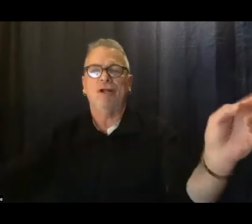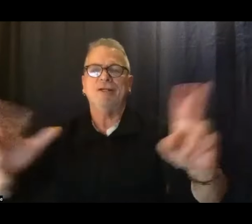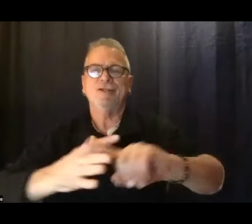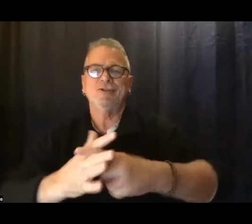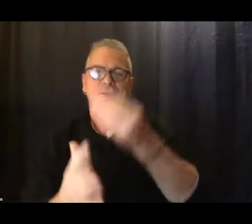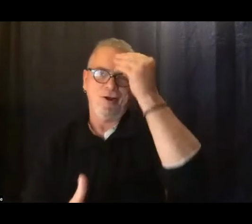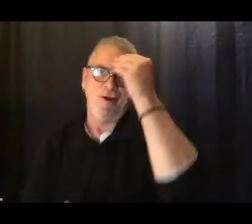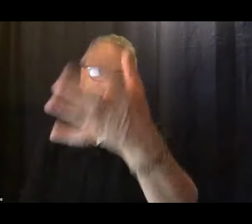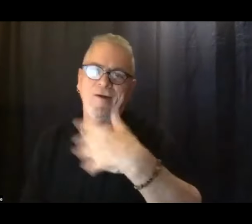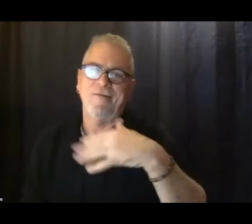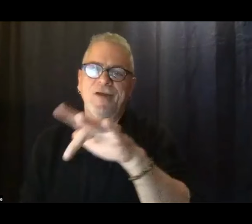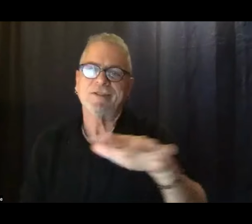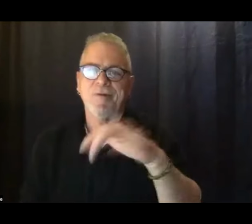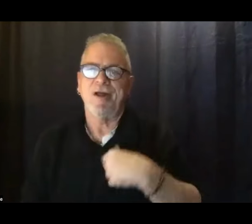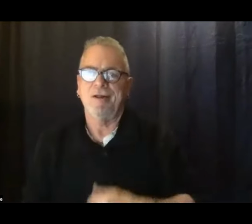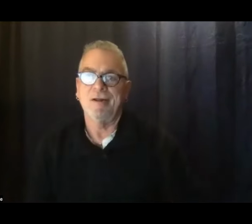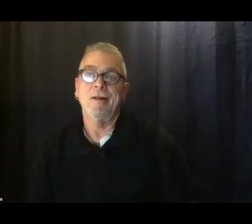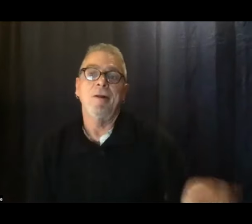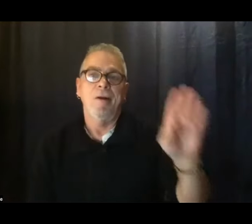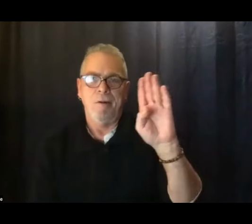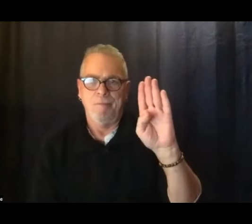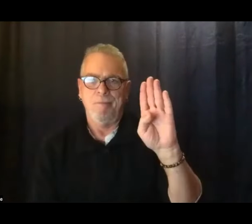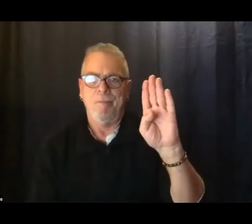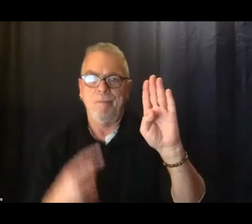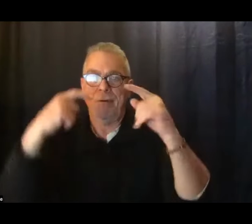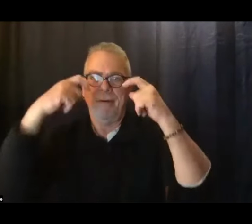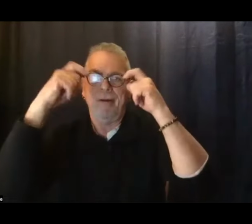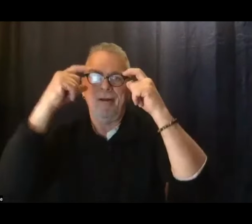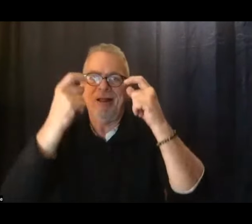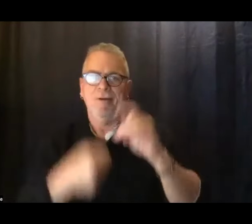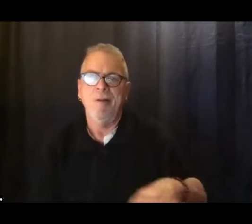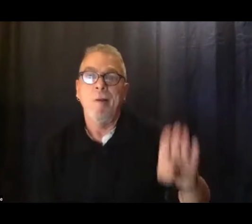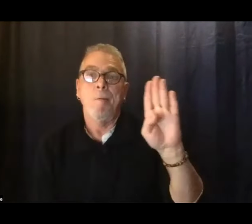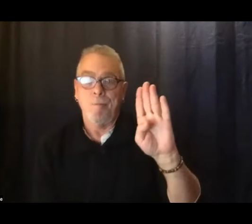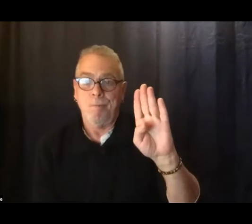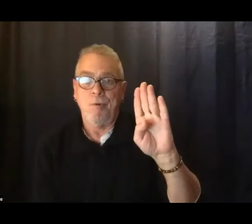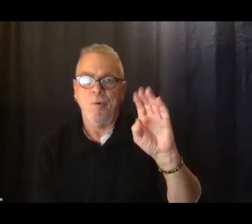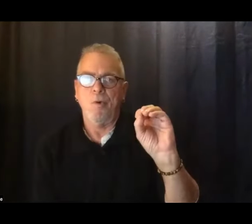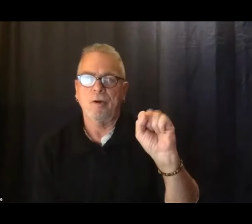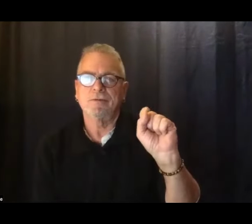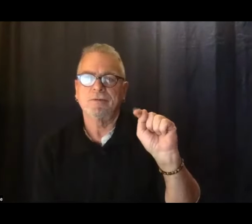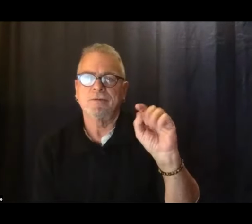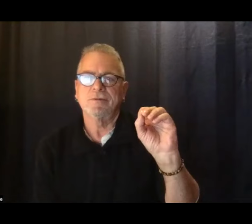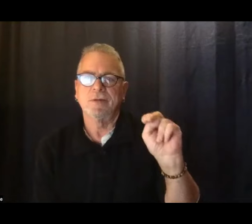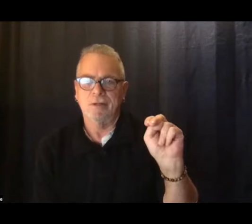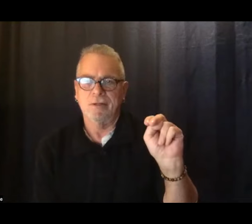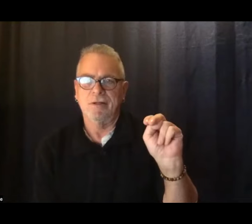Eyes up, head up, says get ready. I'm going to give you something that you're going to see as a fingerspelling.